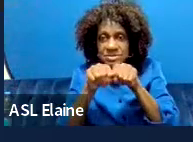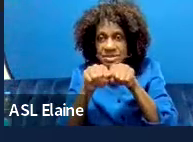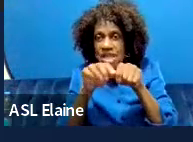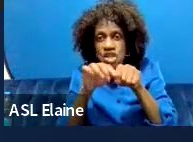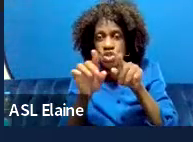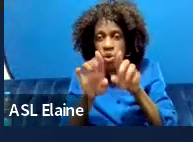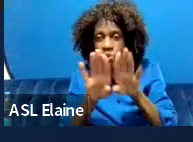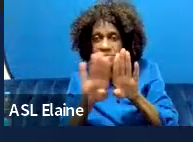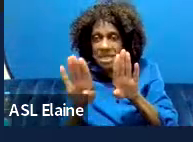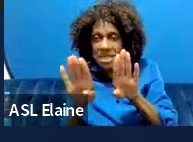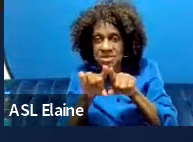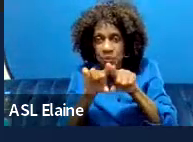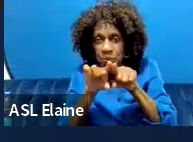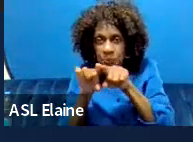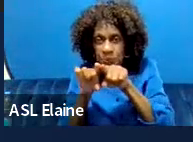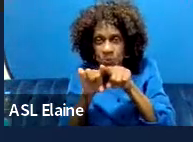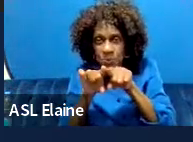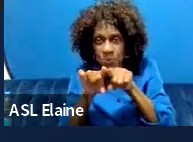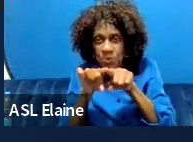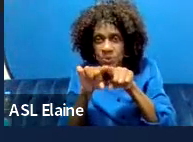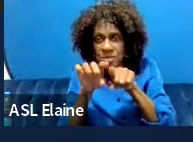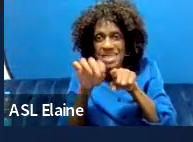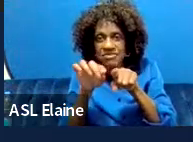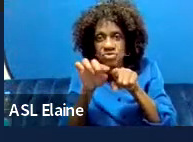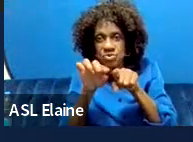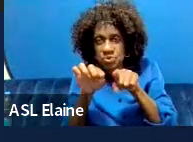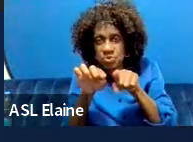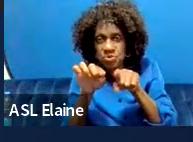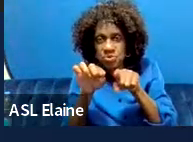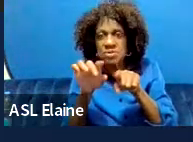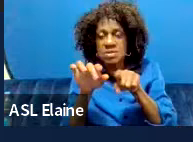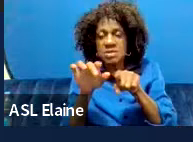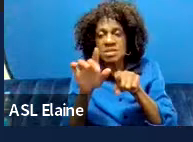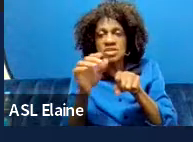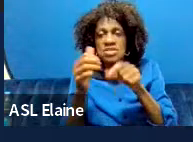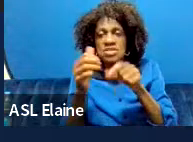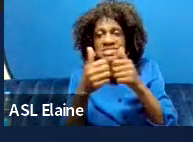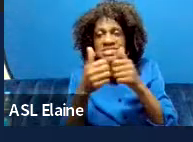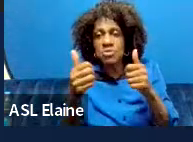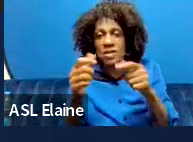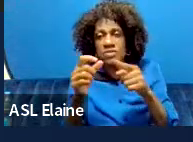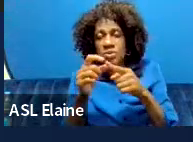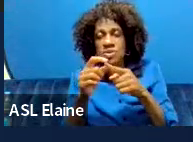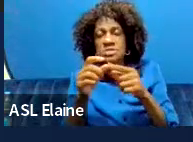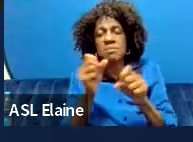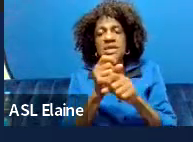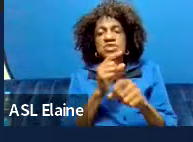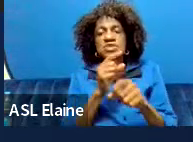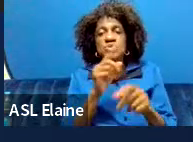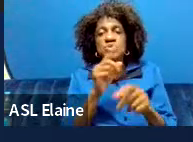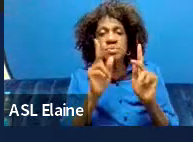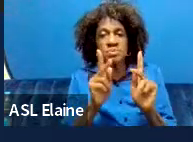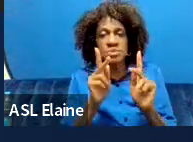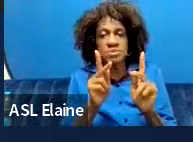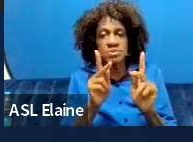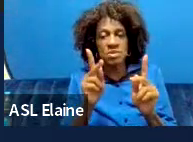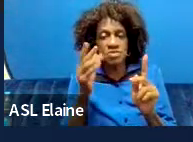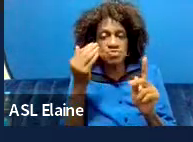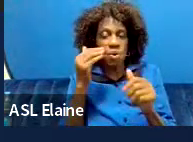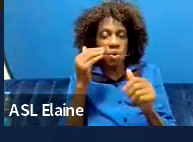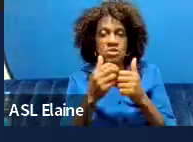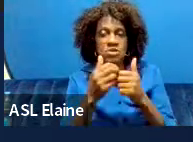spacing at all. So please, when you're getting this signage done, try to make sure that they have somebody that's actually doing some tactile